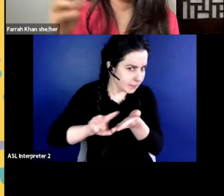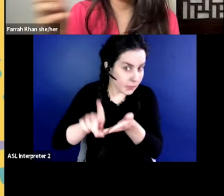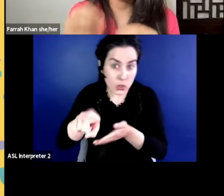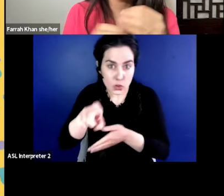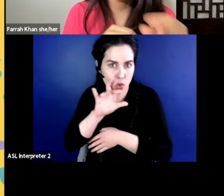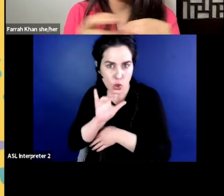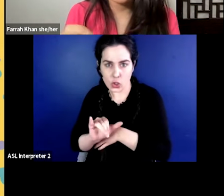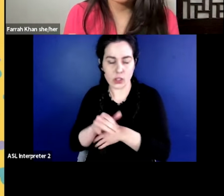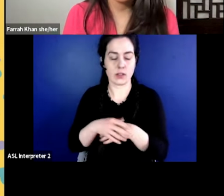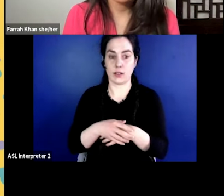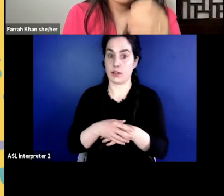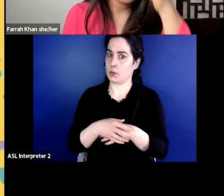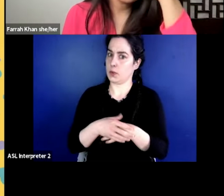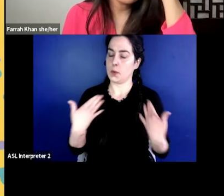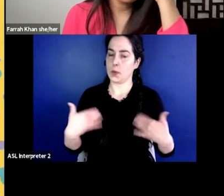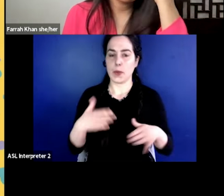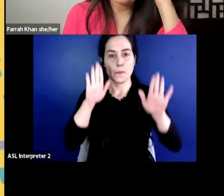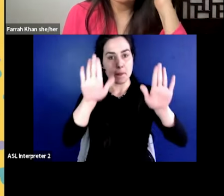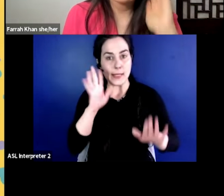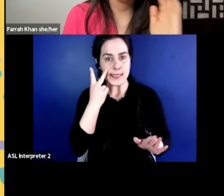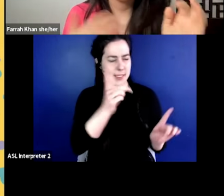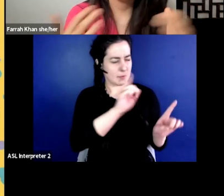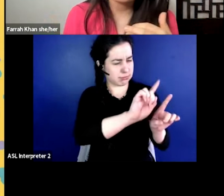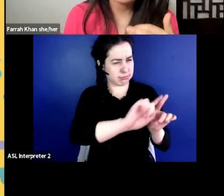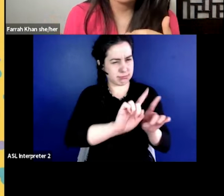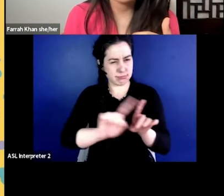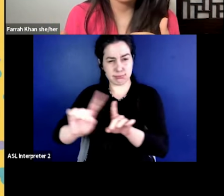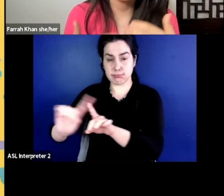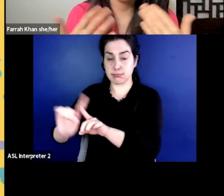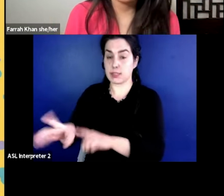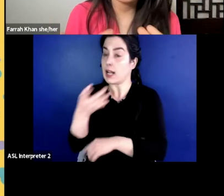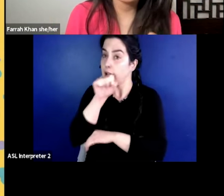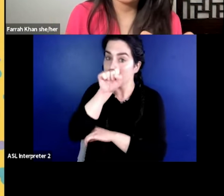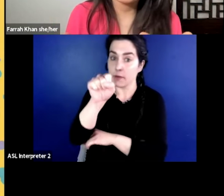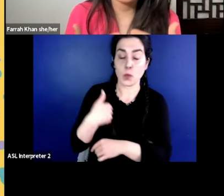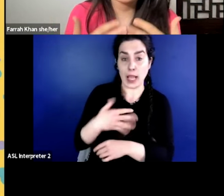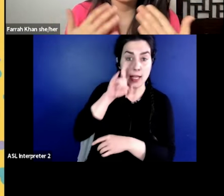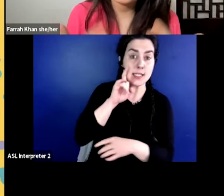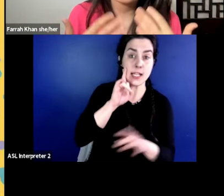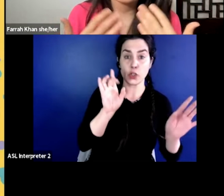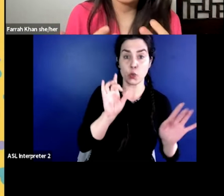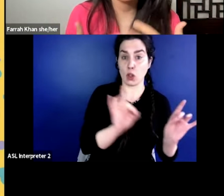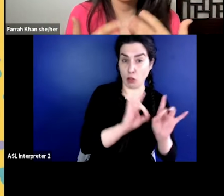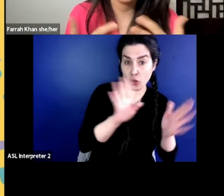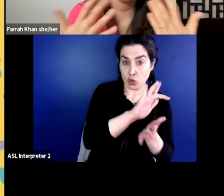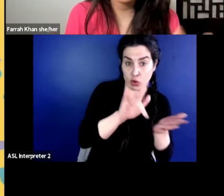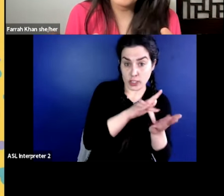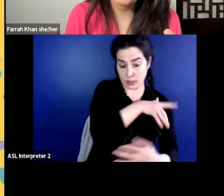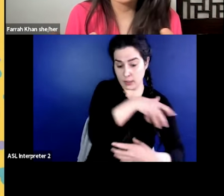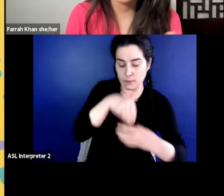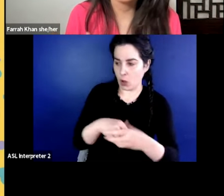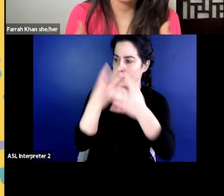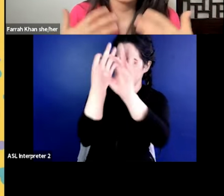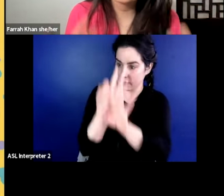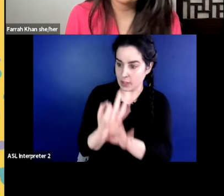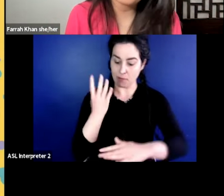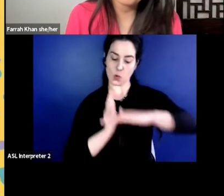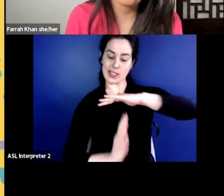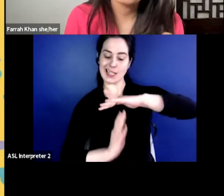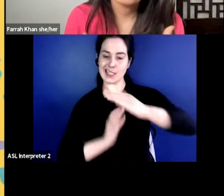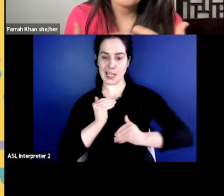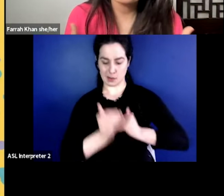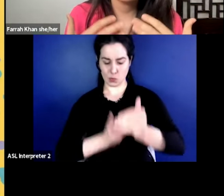see such a different variety. I love the fact that we had sexual assault centers really giving us feedback and being on committees to look at intake processes and how we could